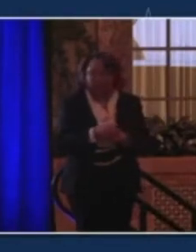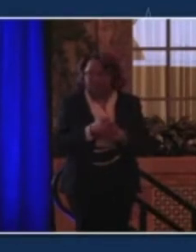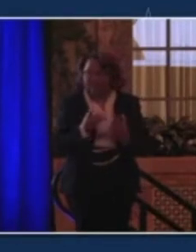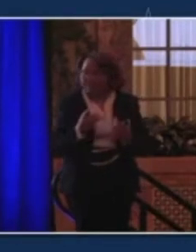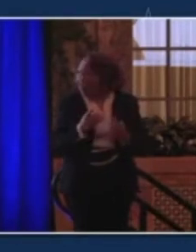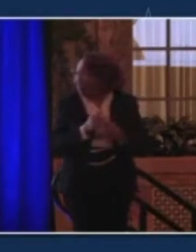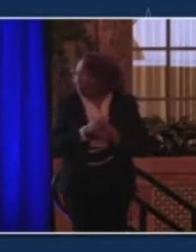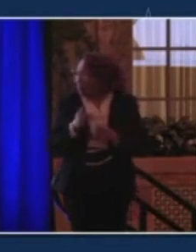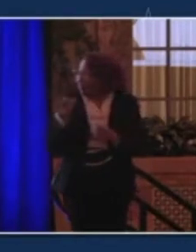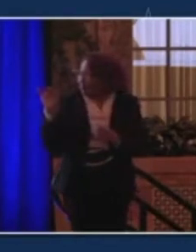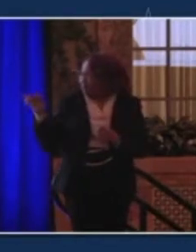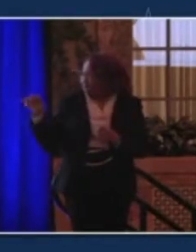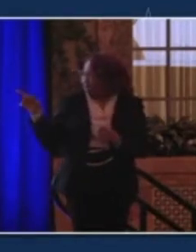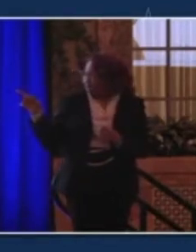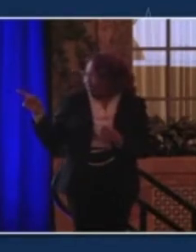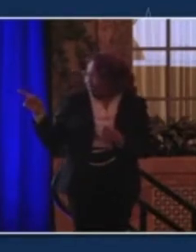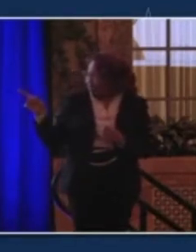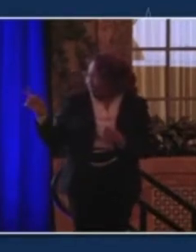$400,000.